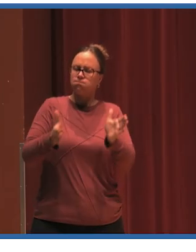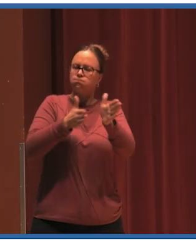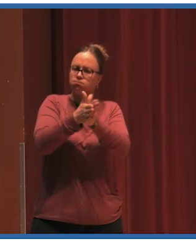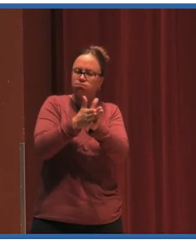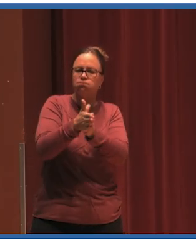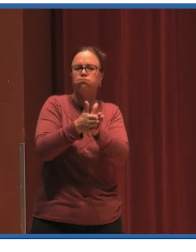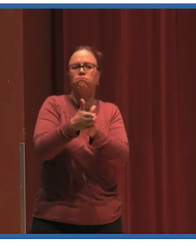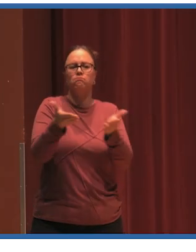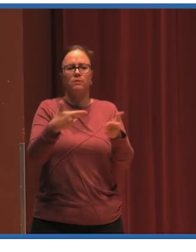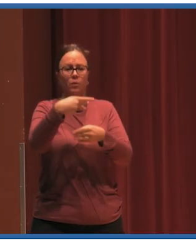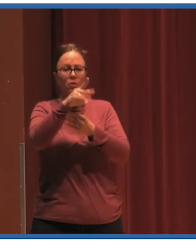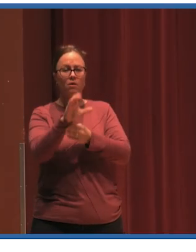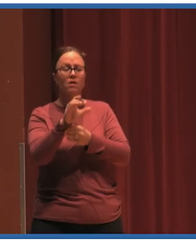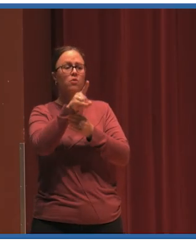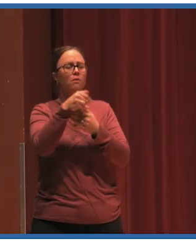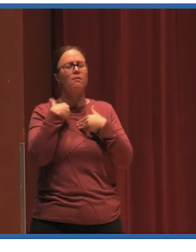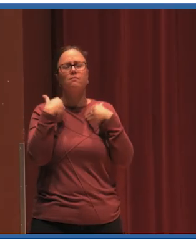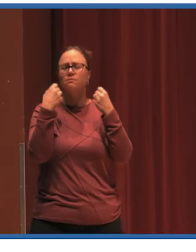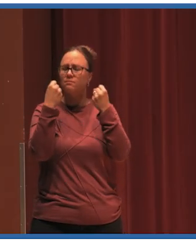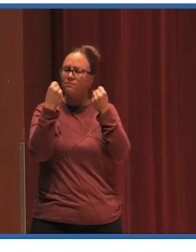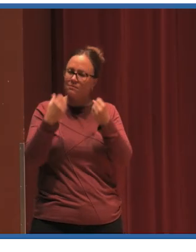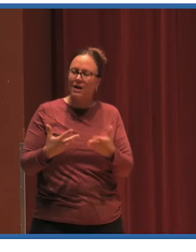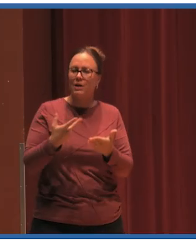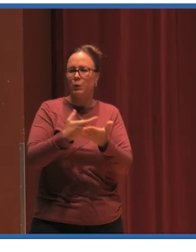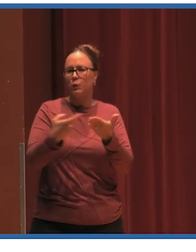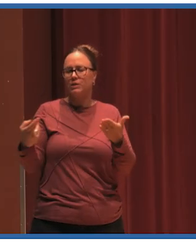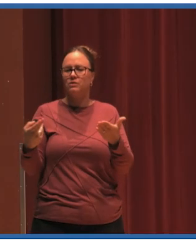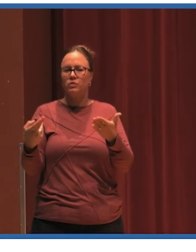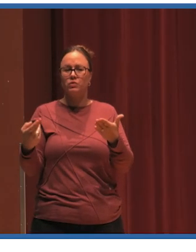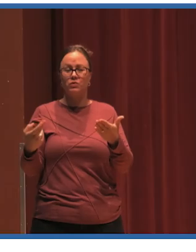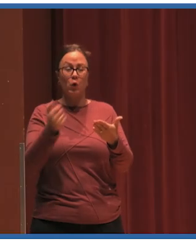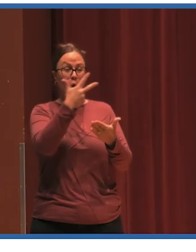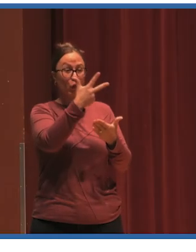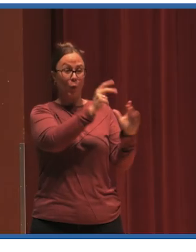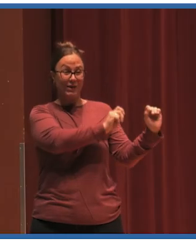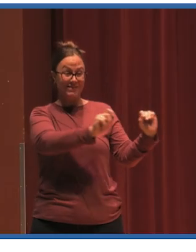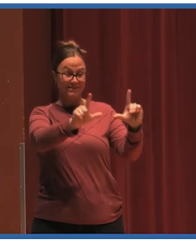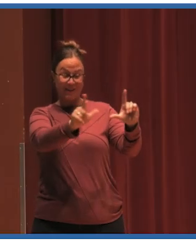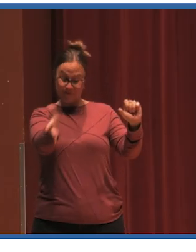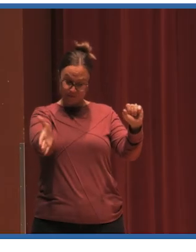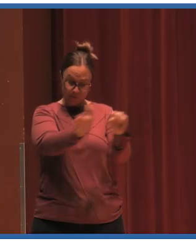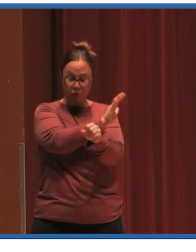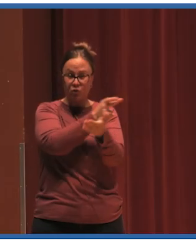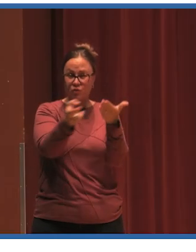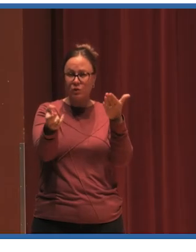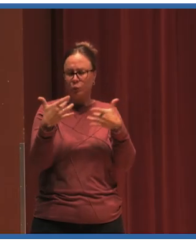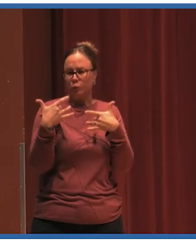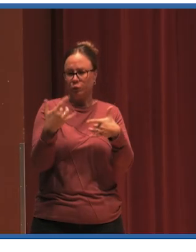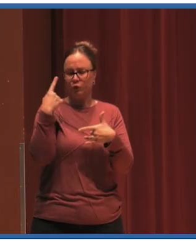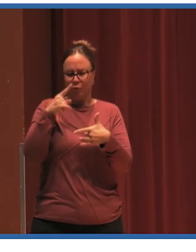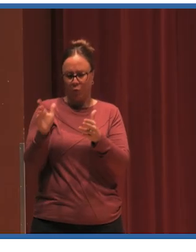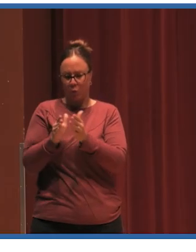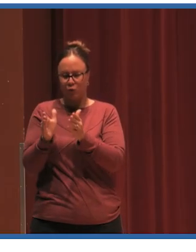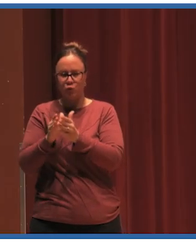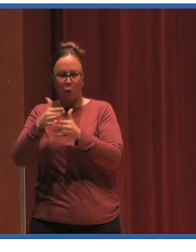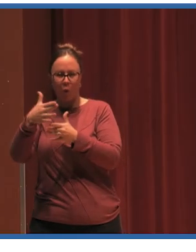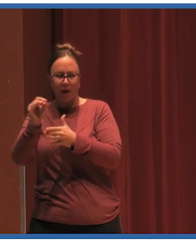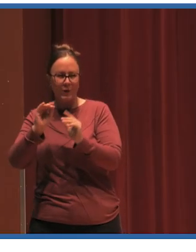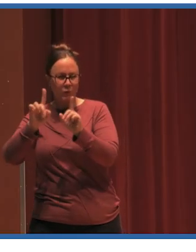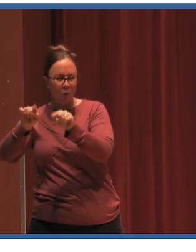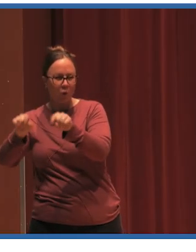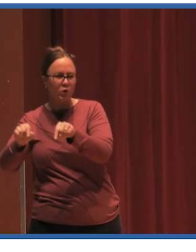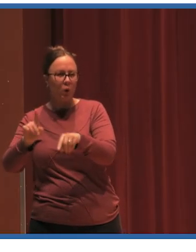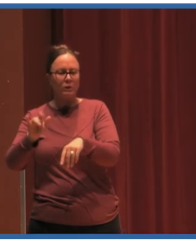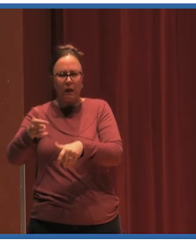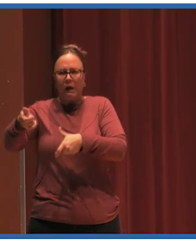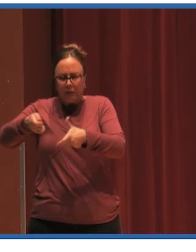County. You have lots of resources. It's so great. There's 3 slides of resources. Usually for these little rural counties that we go to, it's like